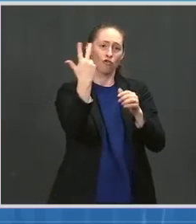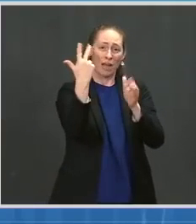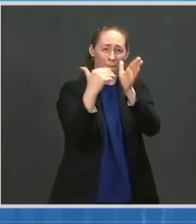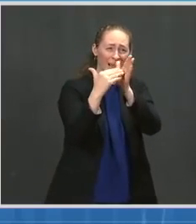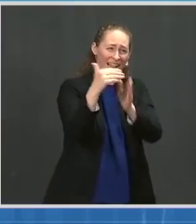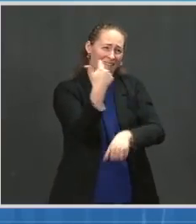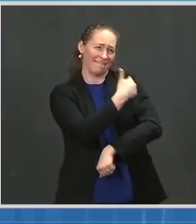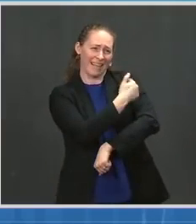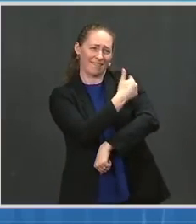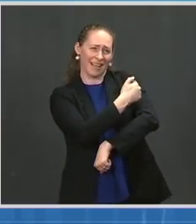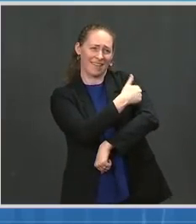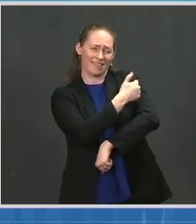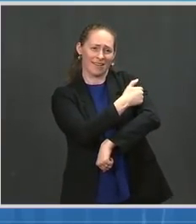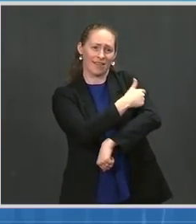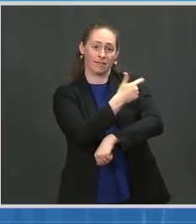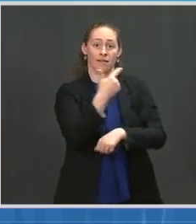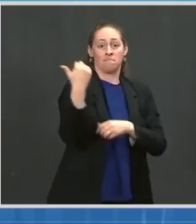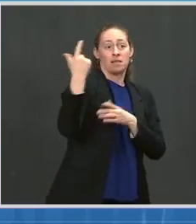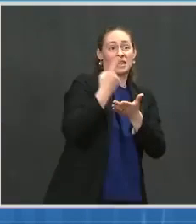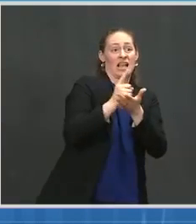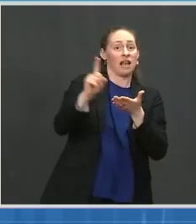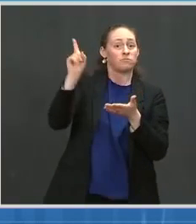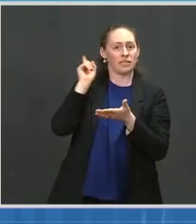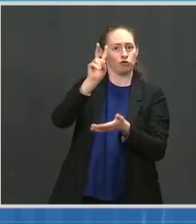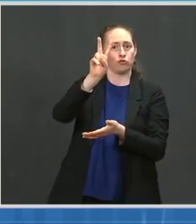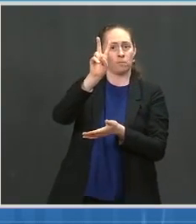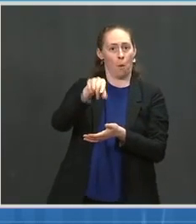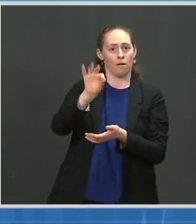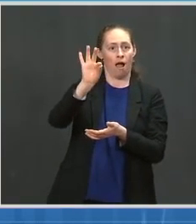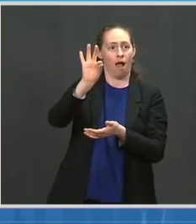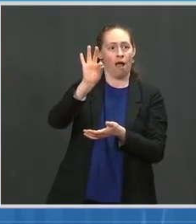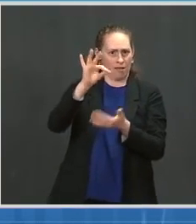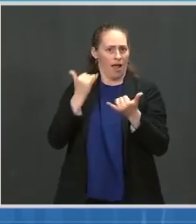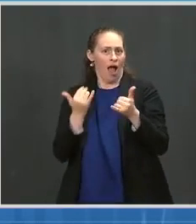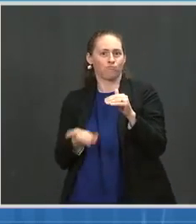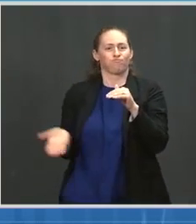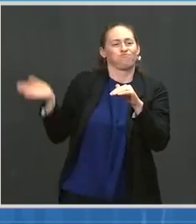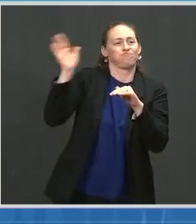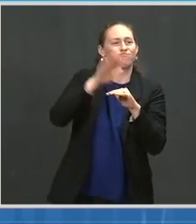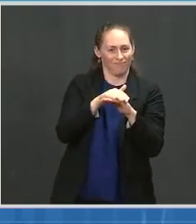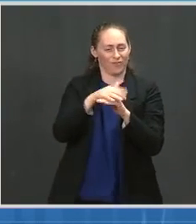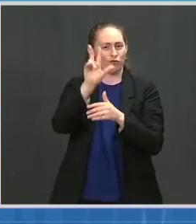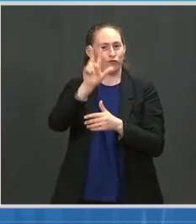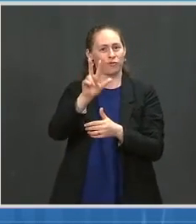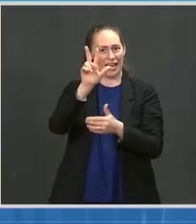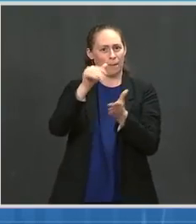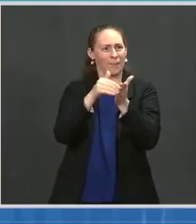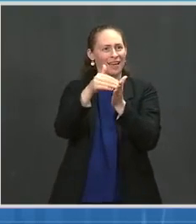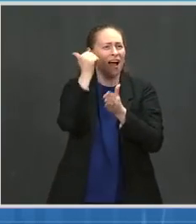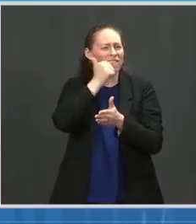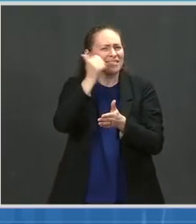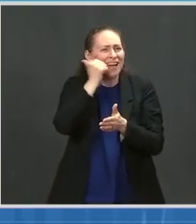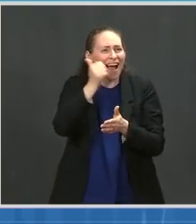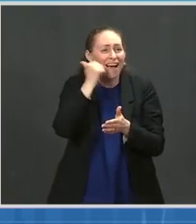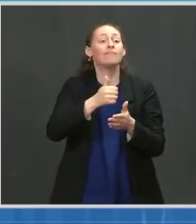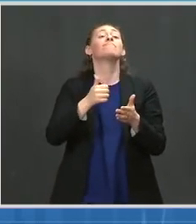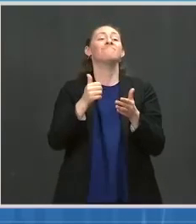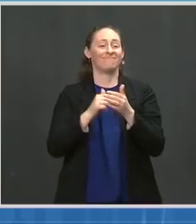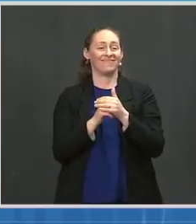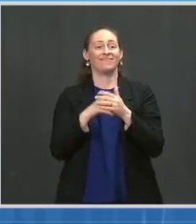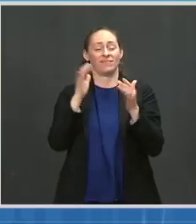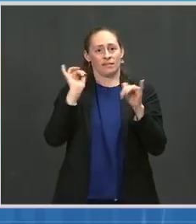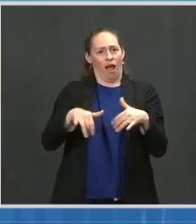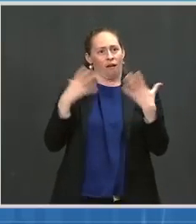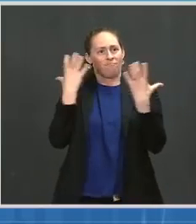2.9 million last week. 3 million vaccinations per day, and this includes the lower volume days around the